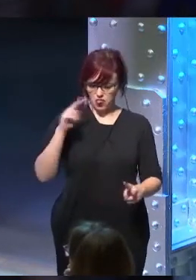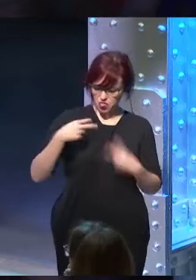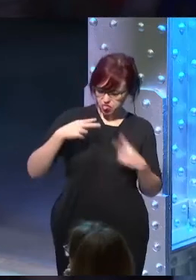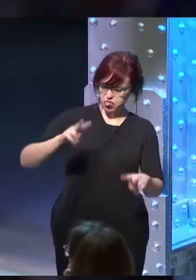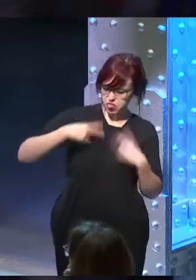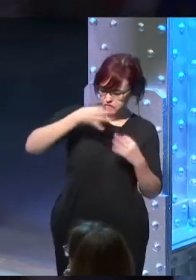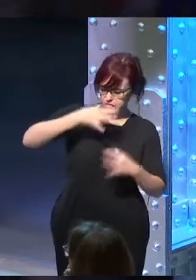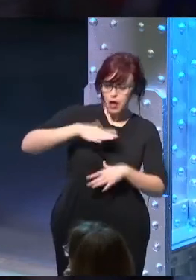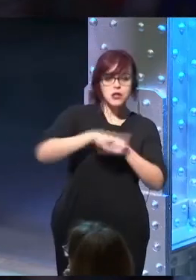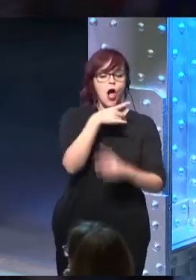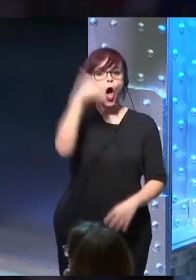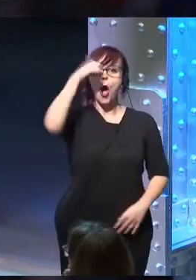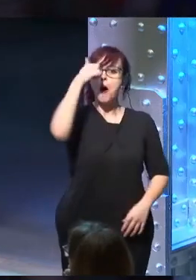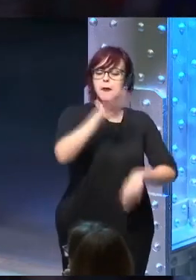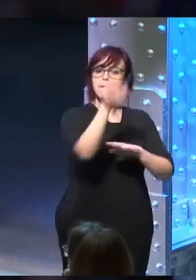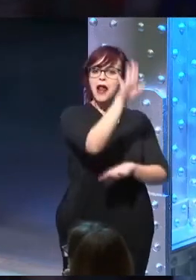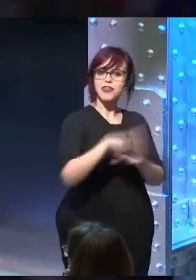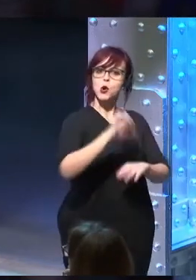club the discussion appears to be.